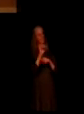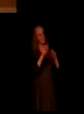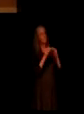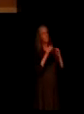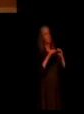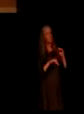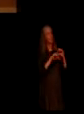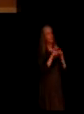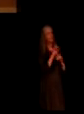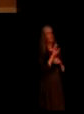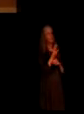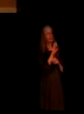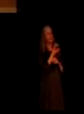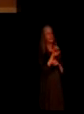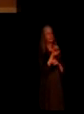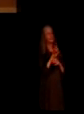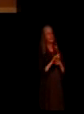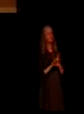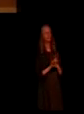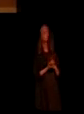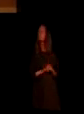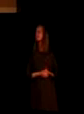so this was the